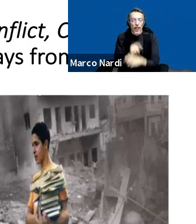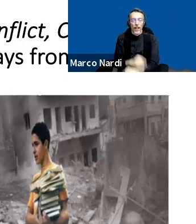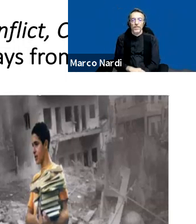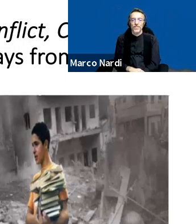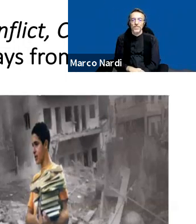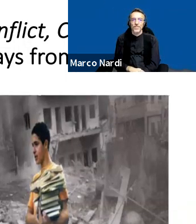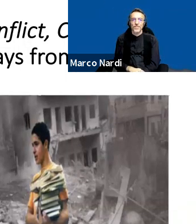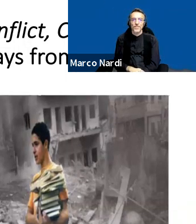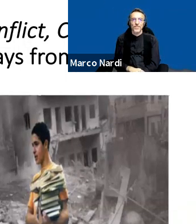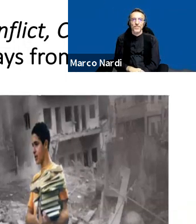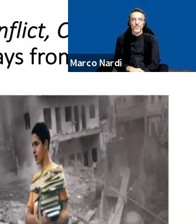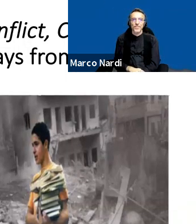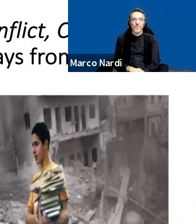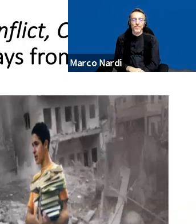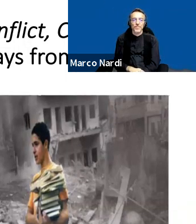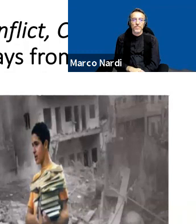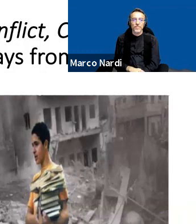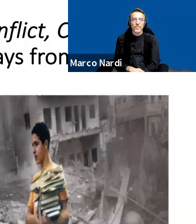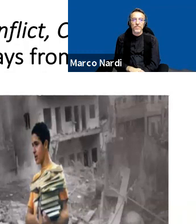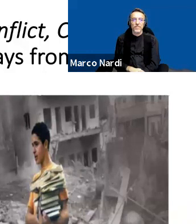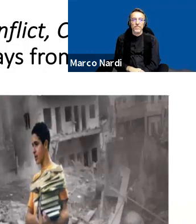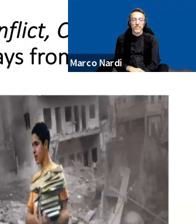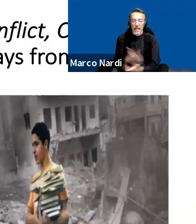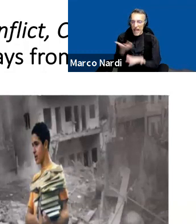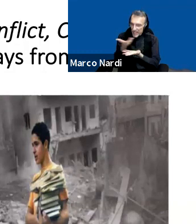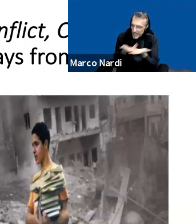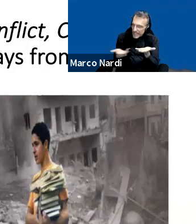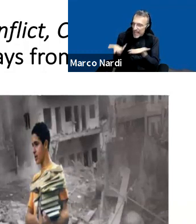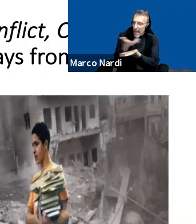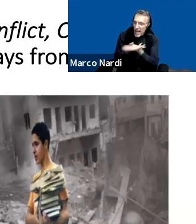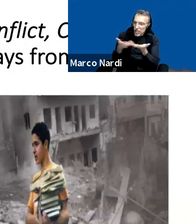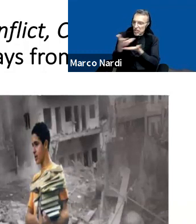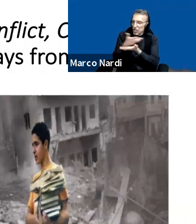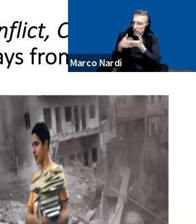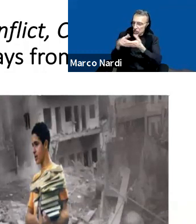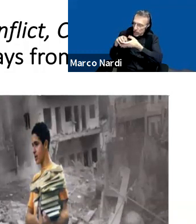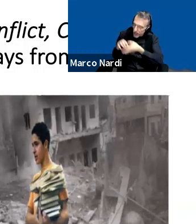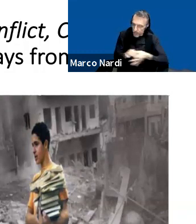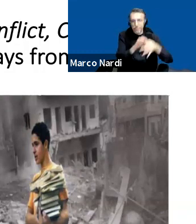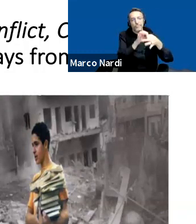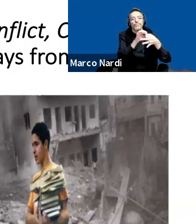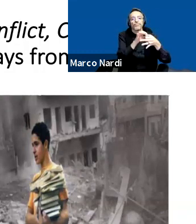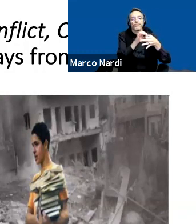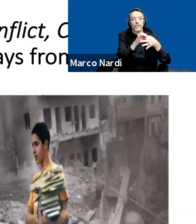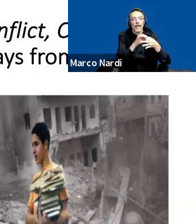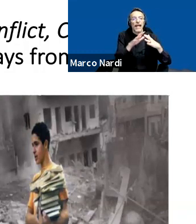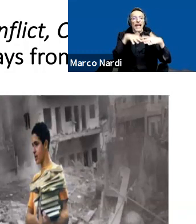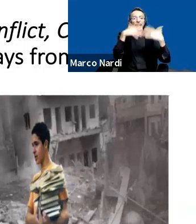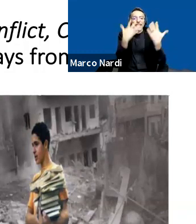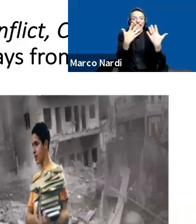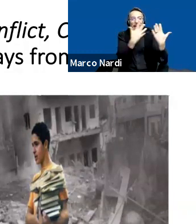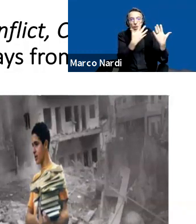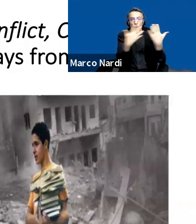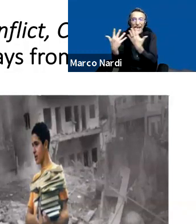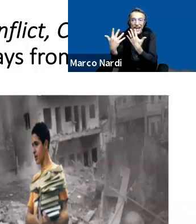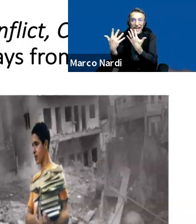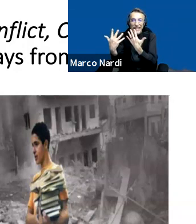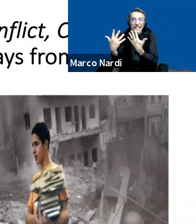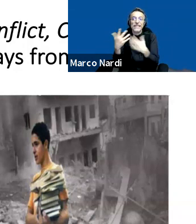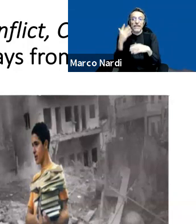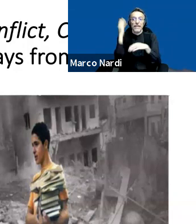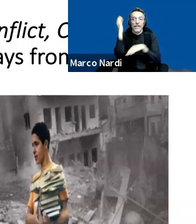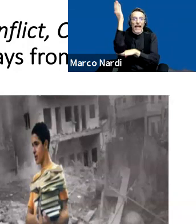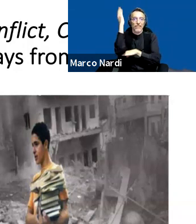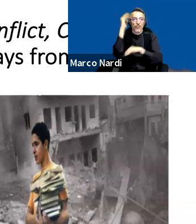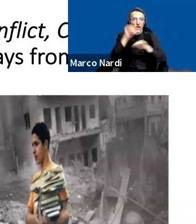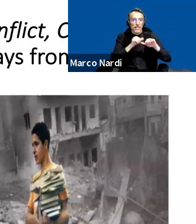As a result of that discussion, we've also put on a 10-week lecture series that starts